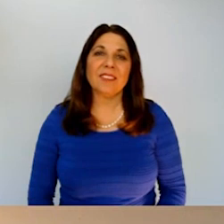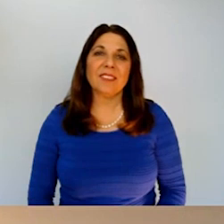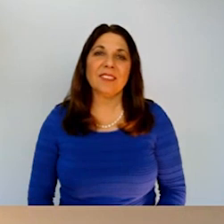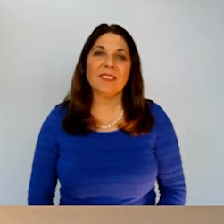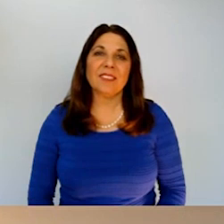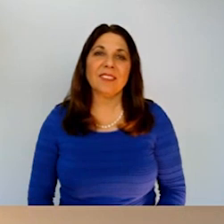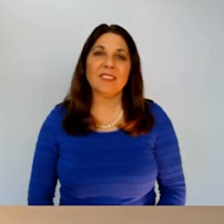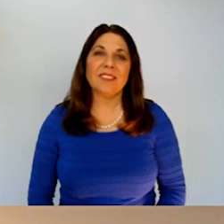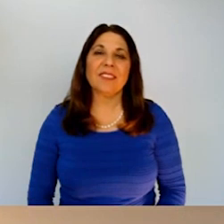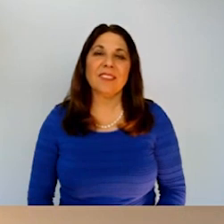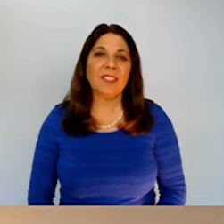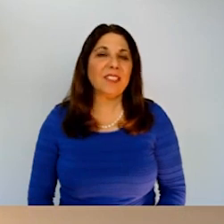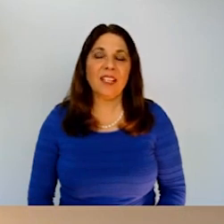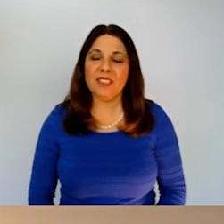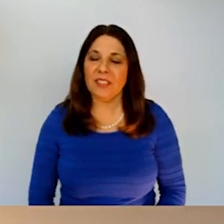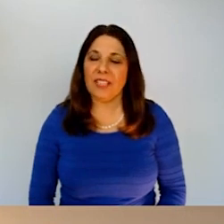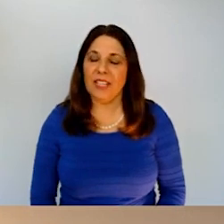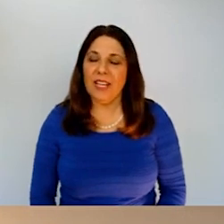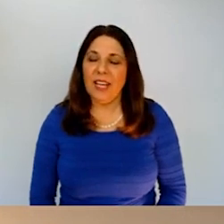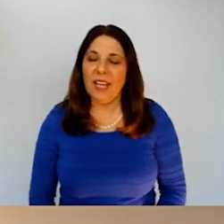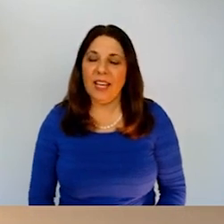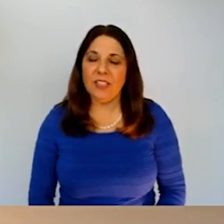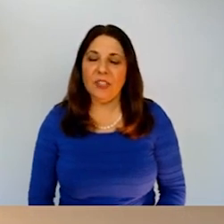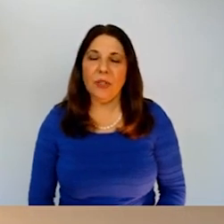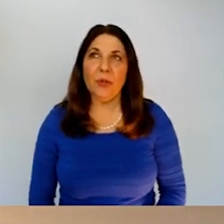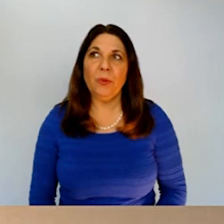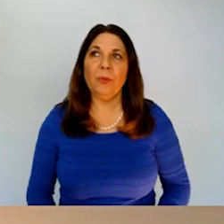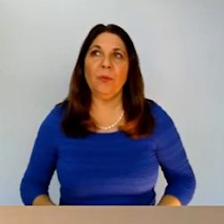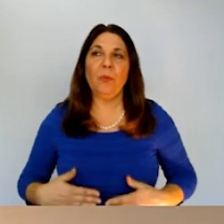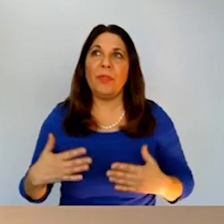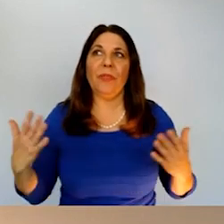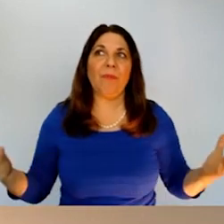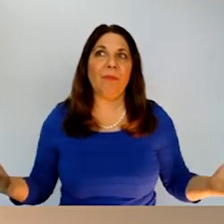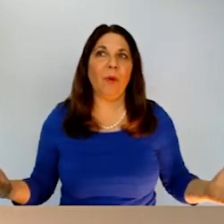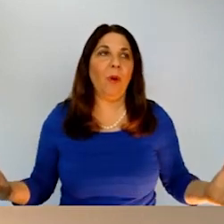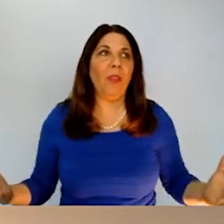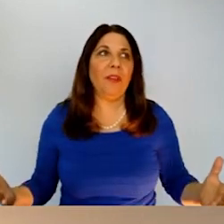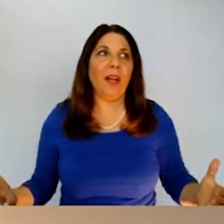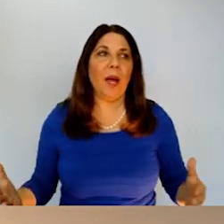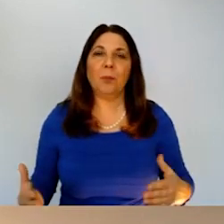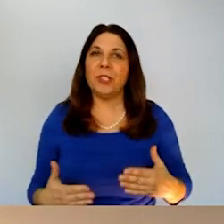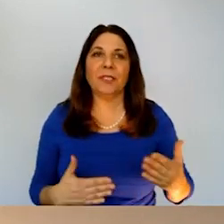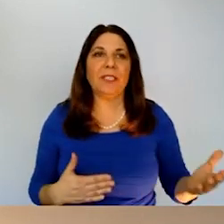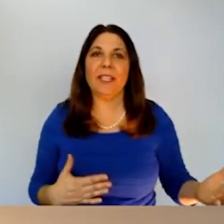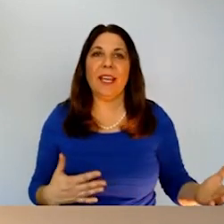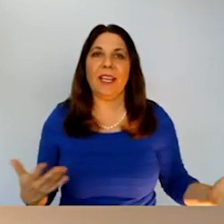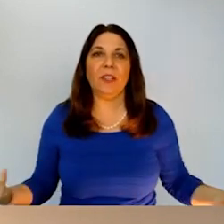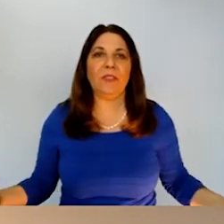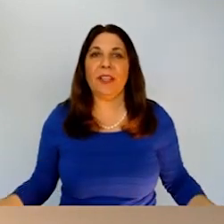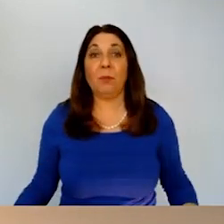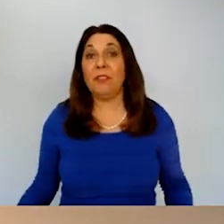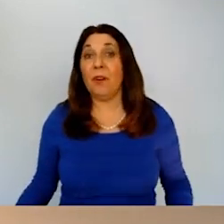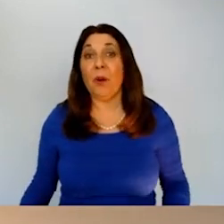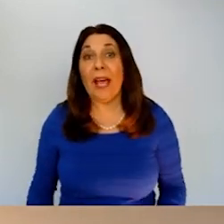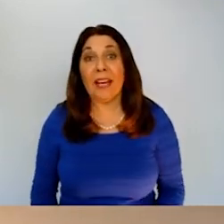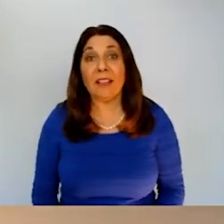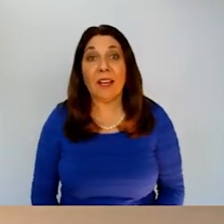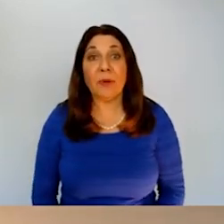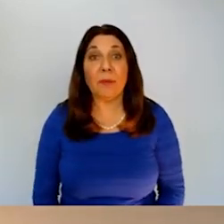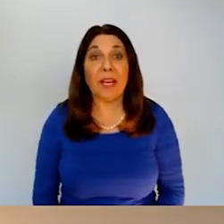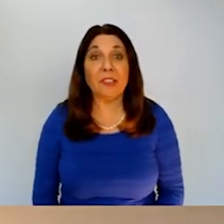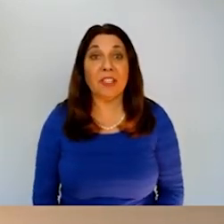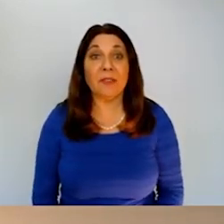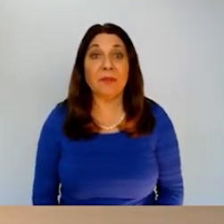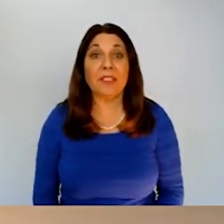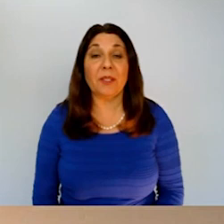emerging growth companies. That's excellent. And so with all the options today, they can be far away, I